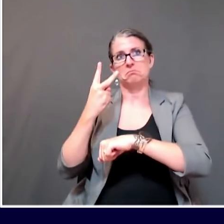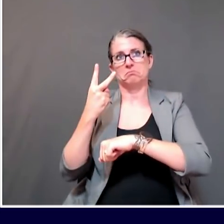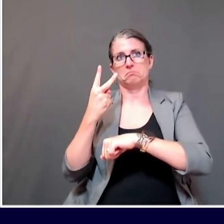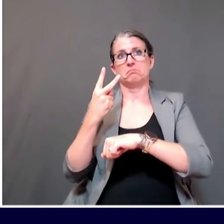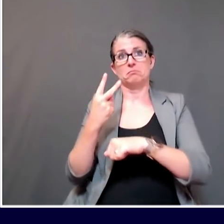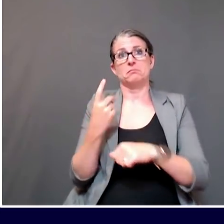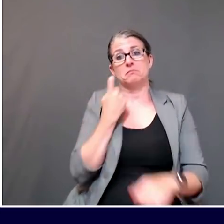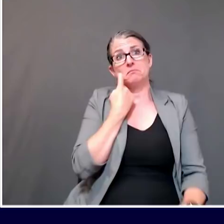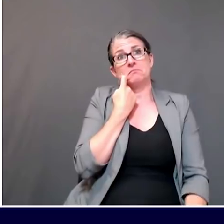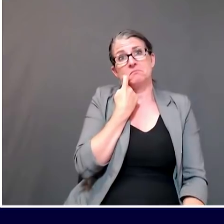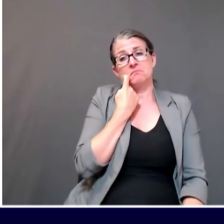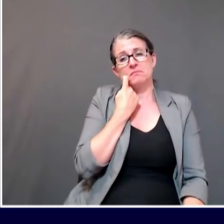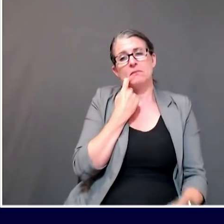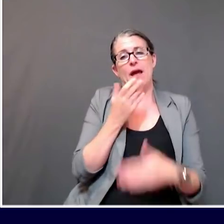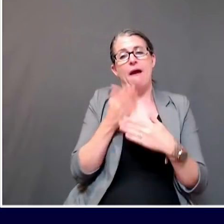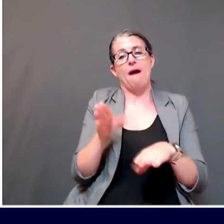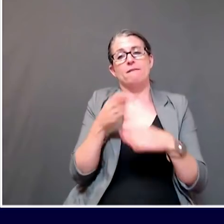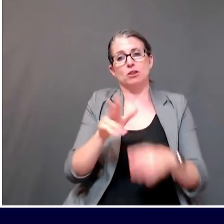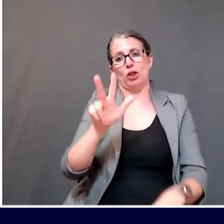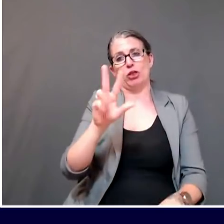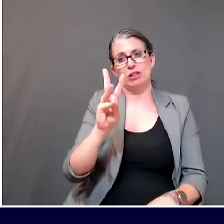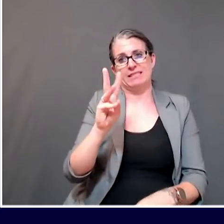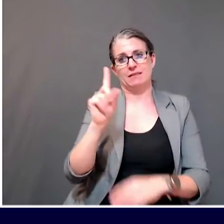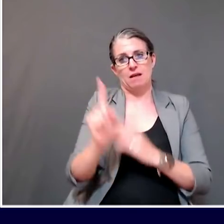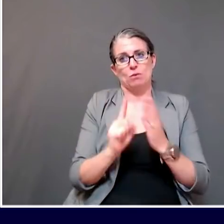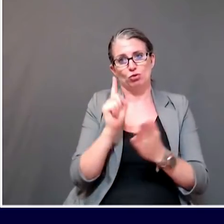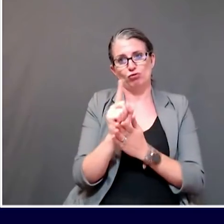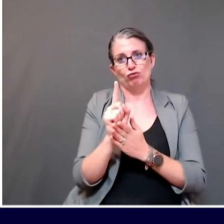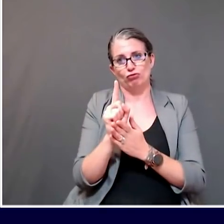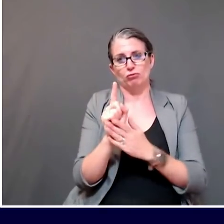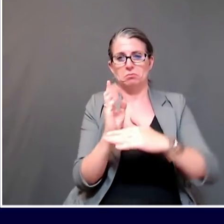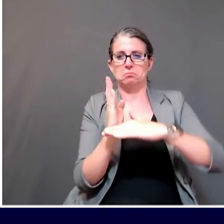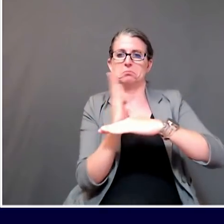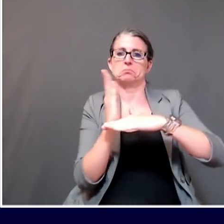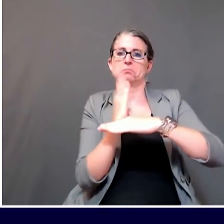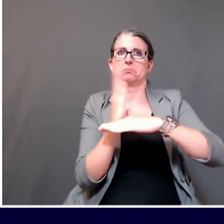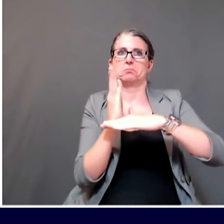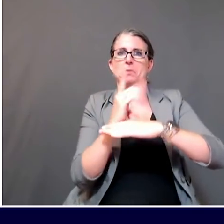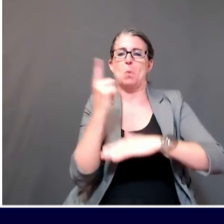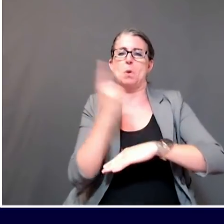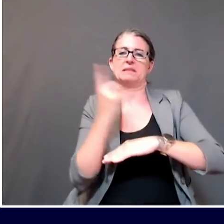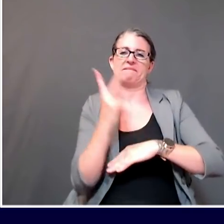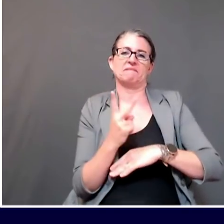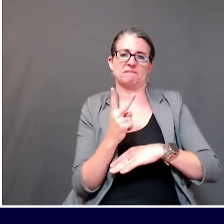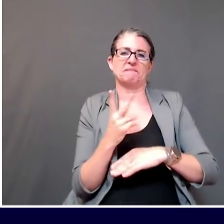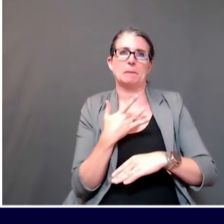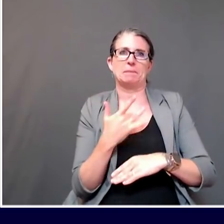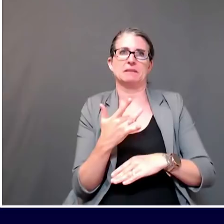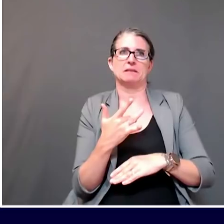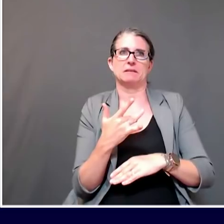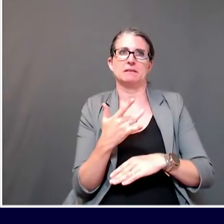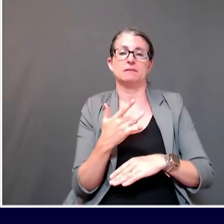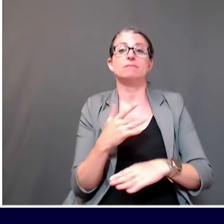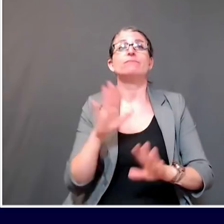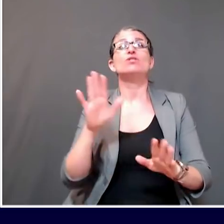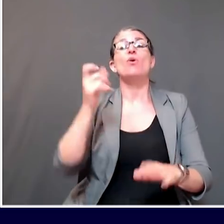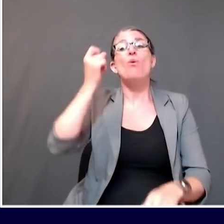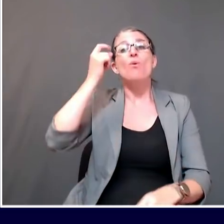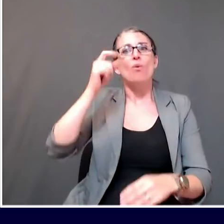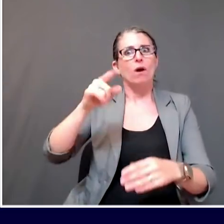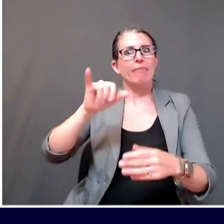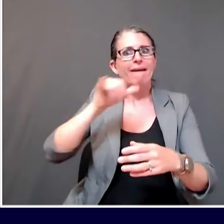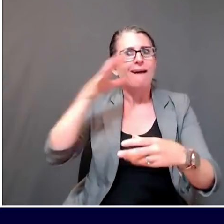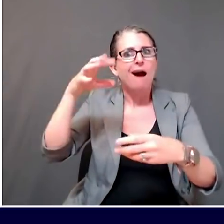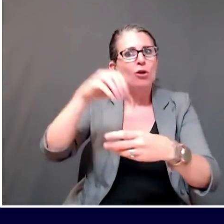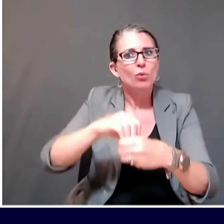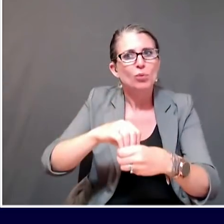But to be sure, Charlie, that's the time it takes for a specimen to be delivered to our lab and the time it